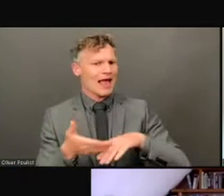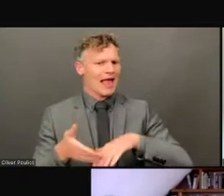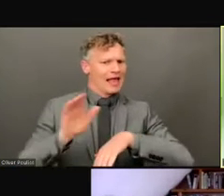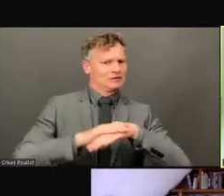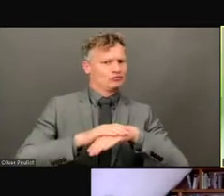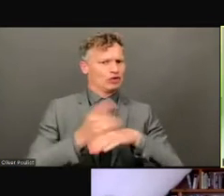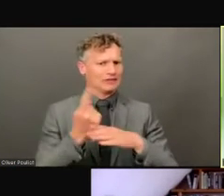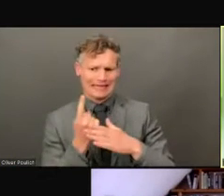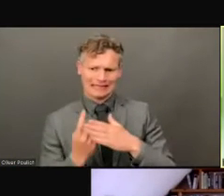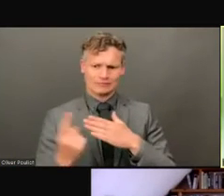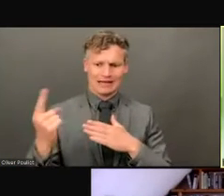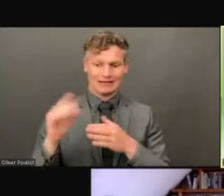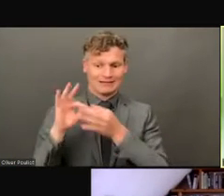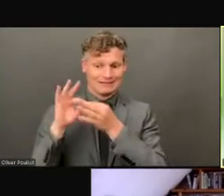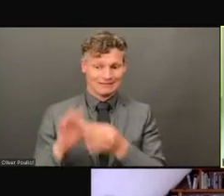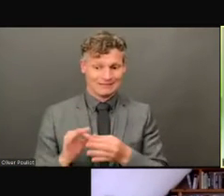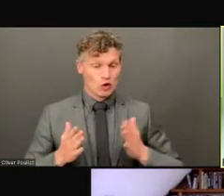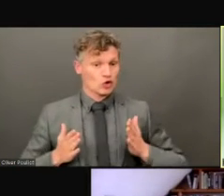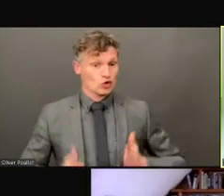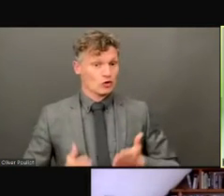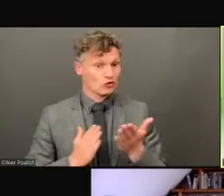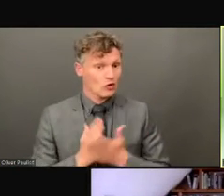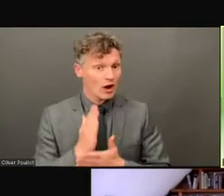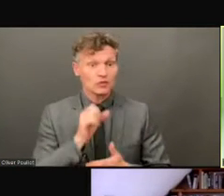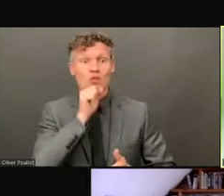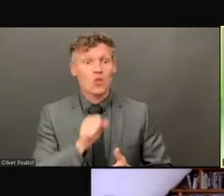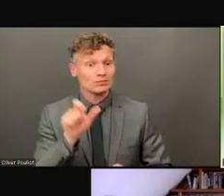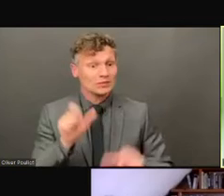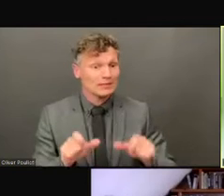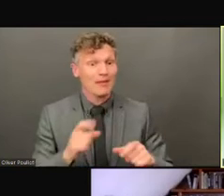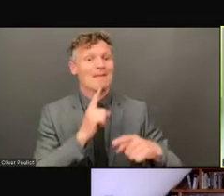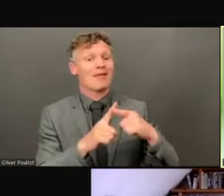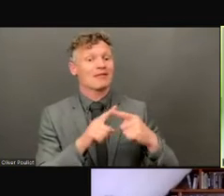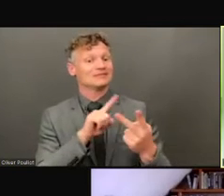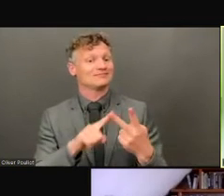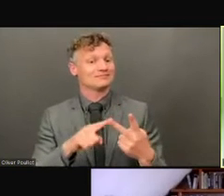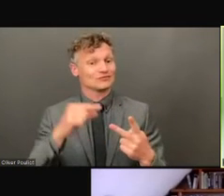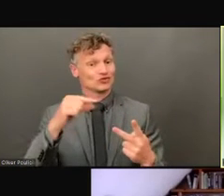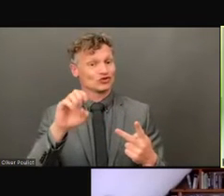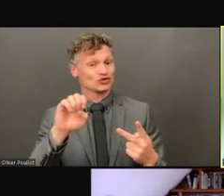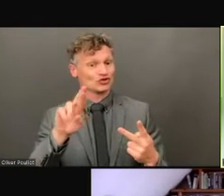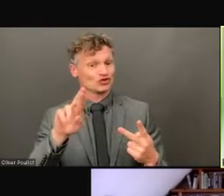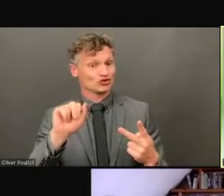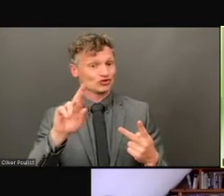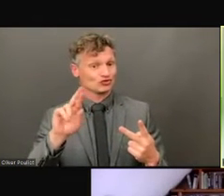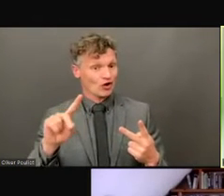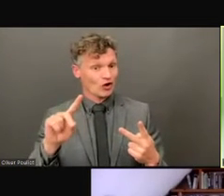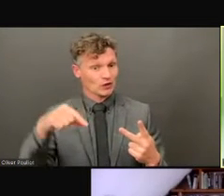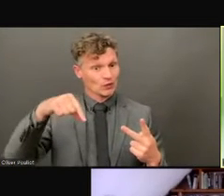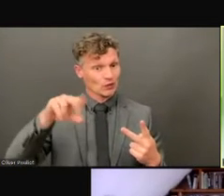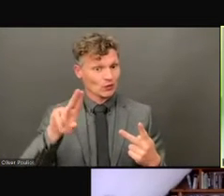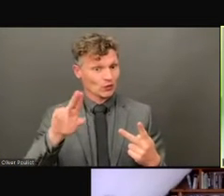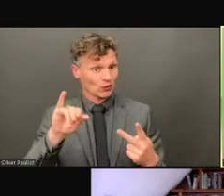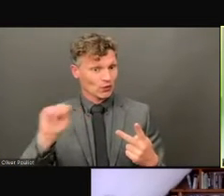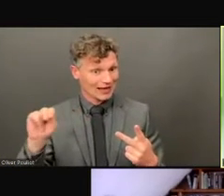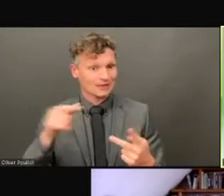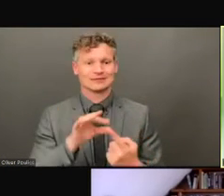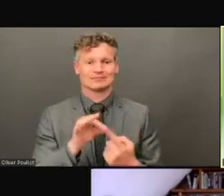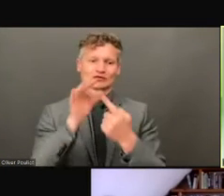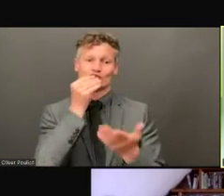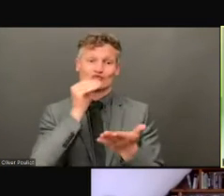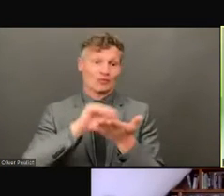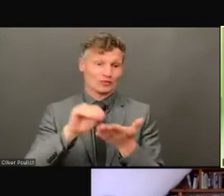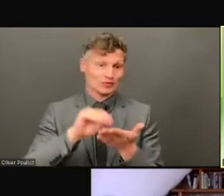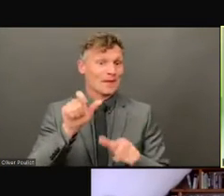Thank you very much, Mr. Almoslechner, for your support to this event and these opening remarks. And of course, you have provided us with a